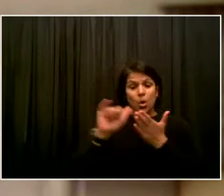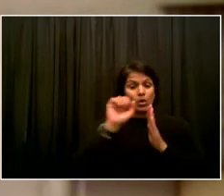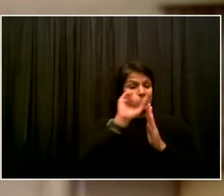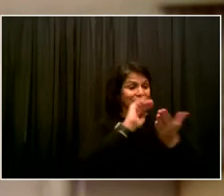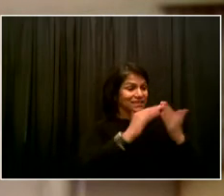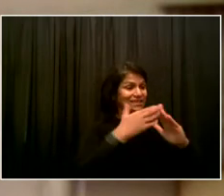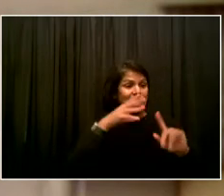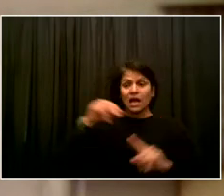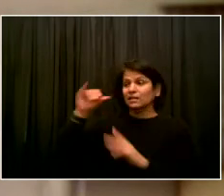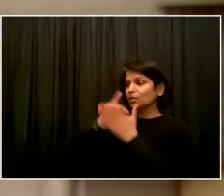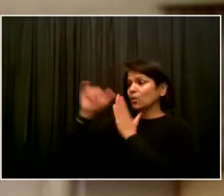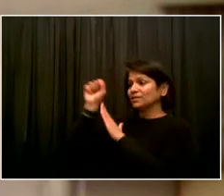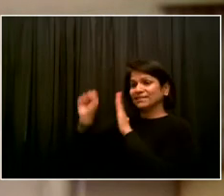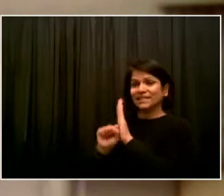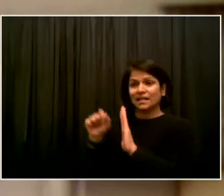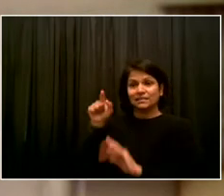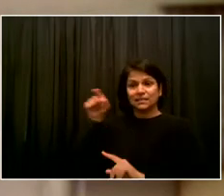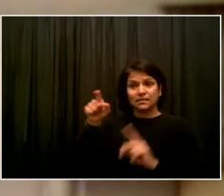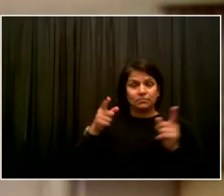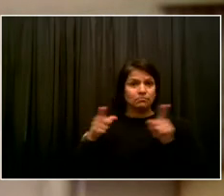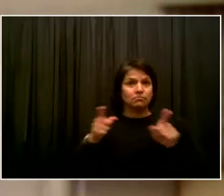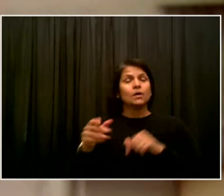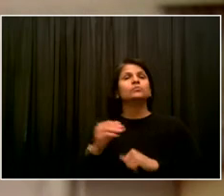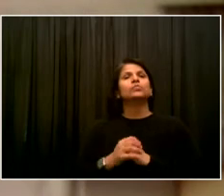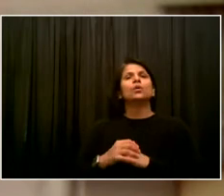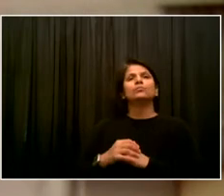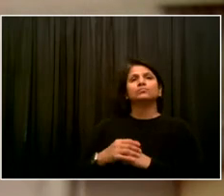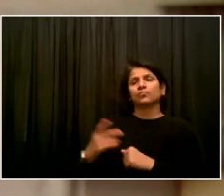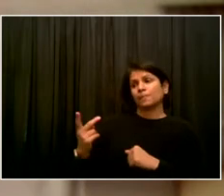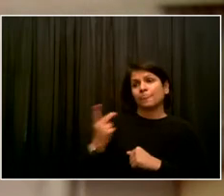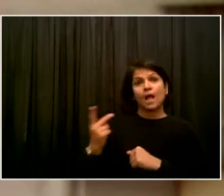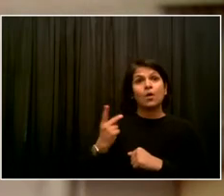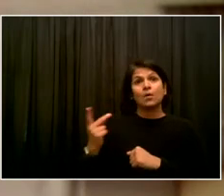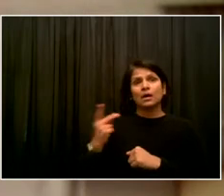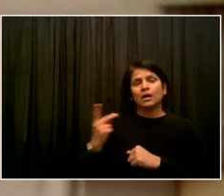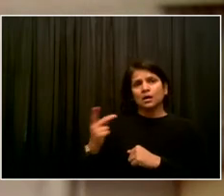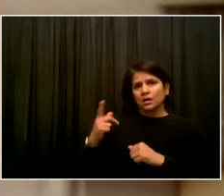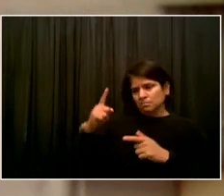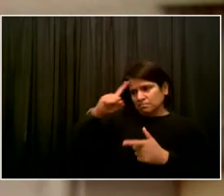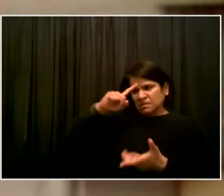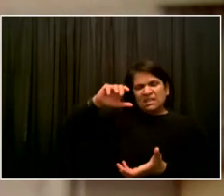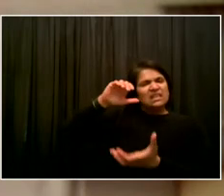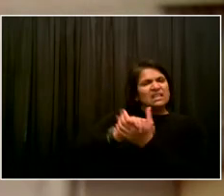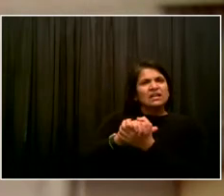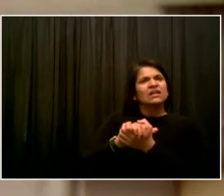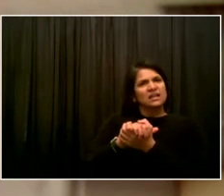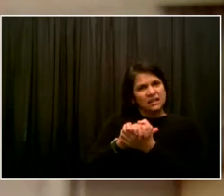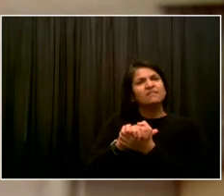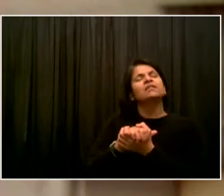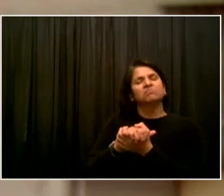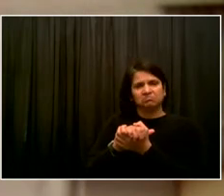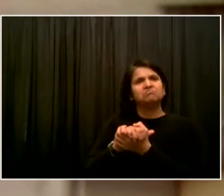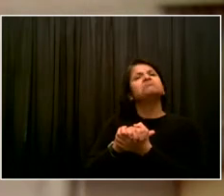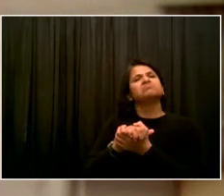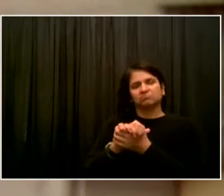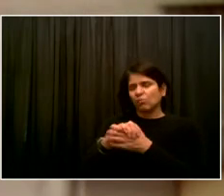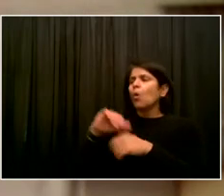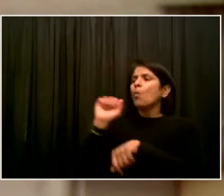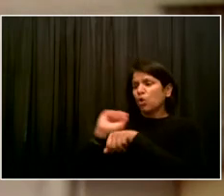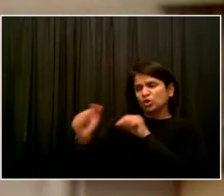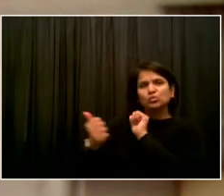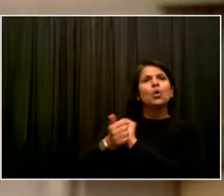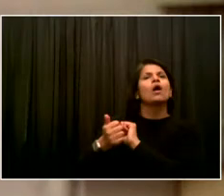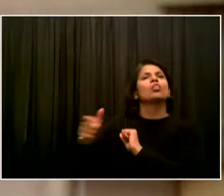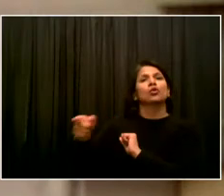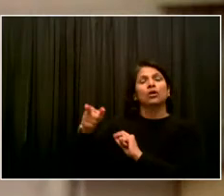pleased that we were able to, literally just a couple days ago, send over 600,000 rapid tests to your Department of Health last